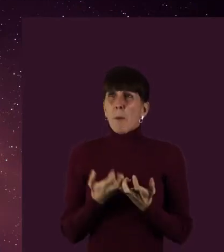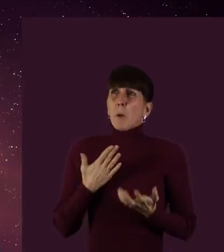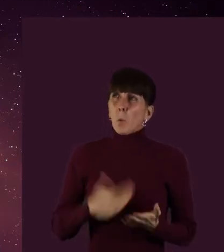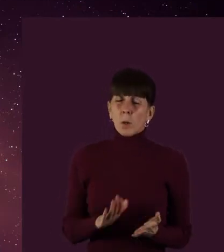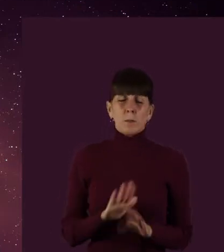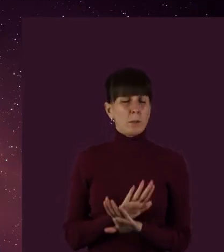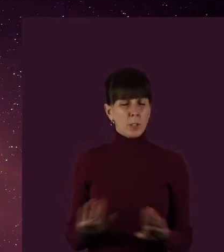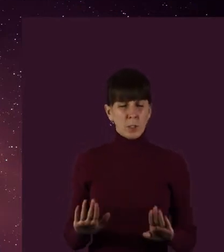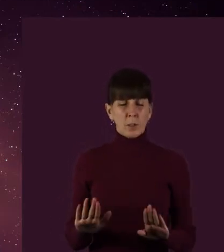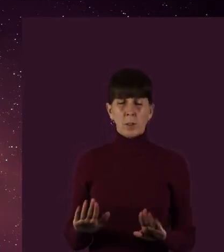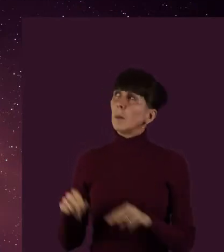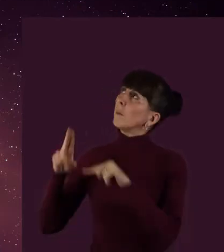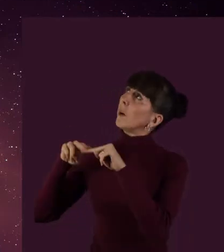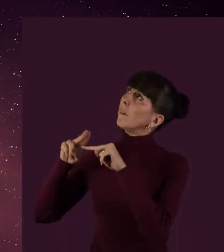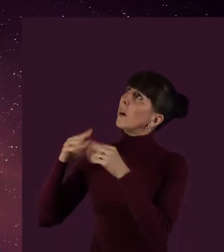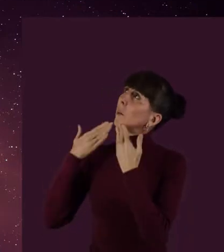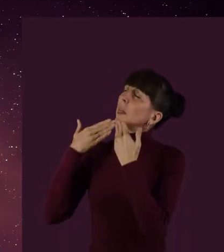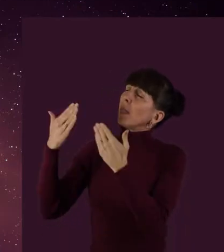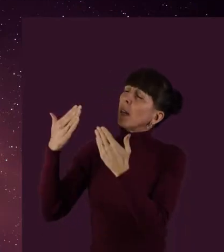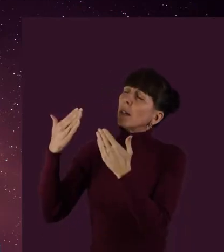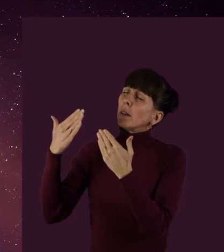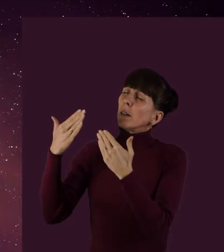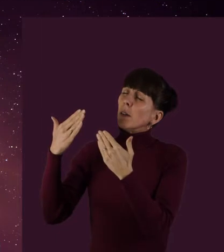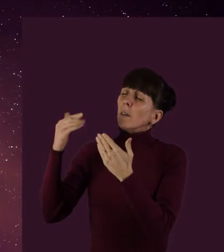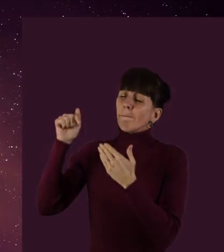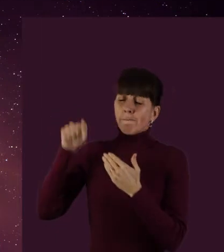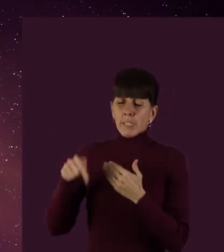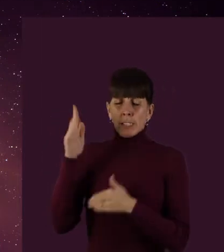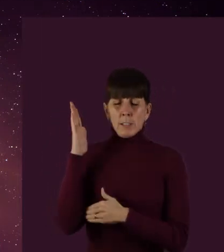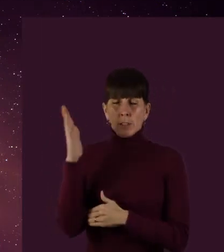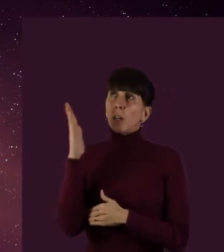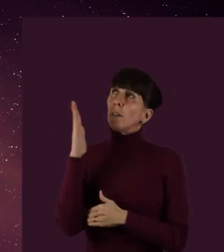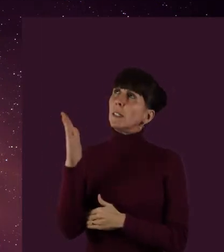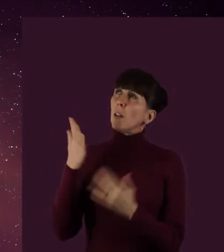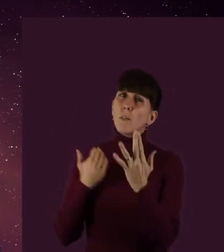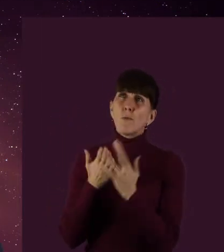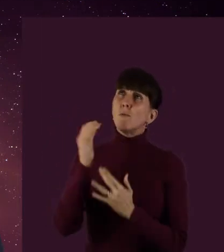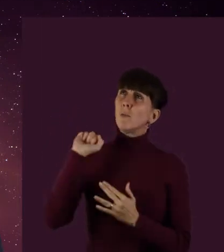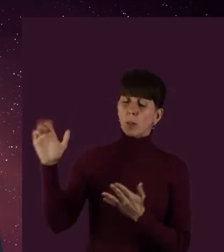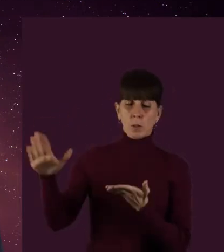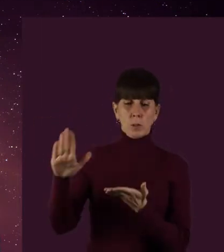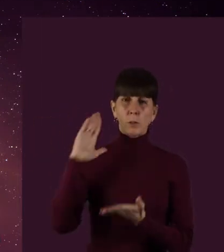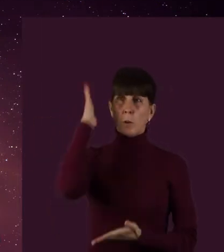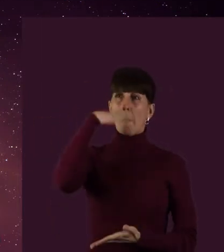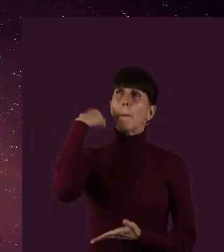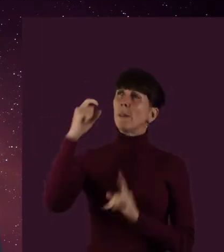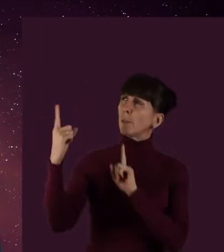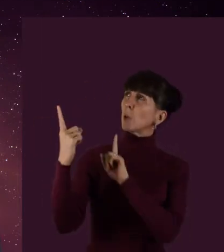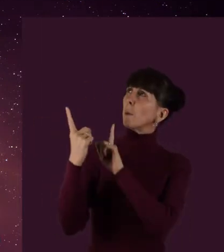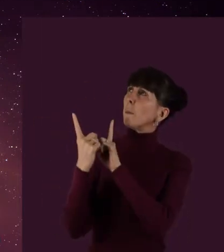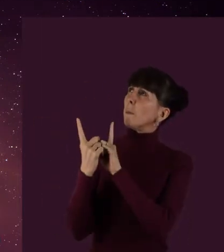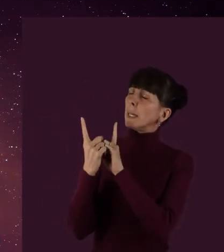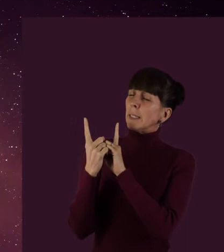to meet. Father, we know that it is so limited, but Lord, I thank you that by your Spirit you are able to meet with us